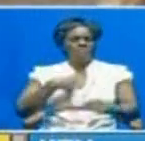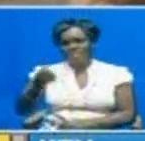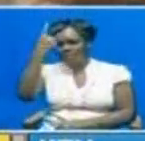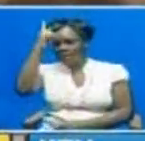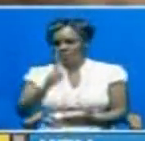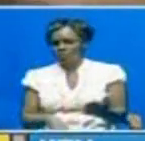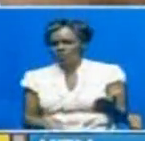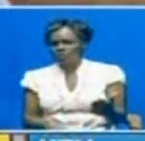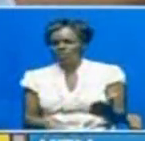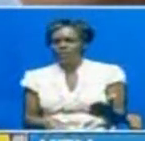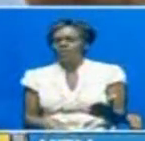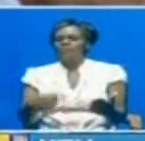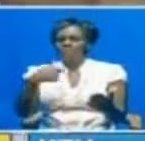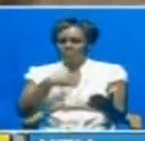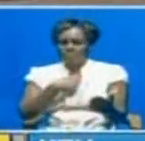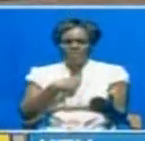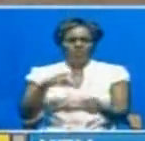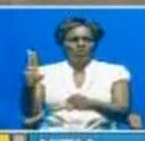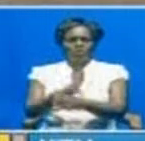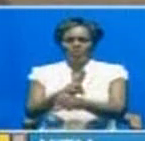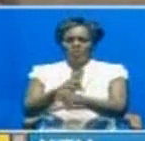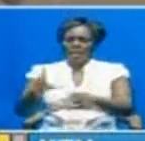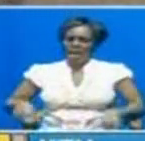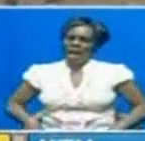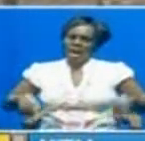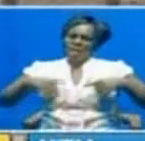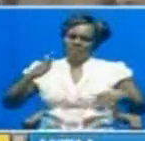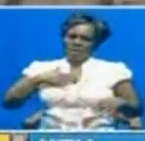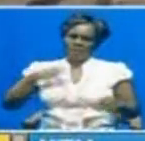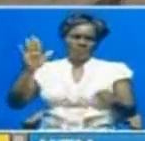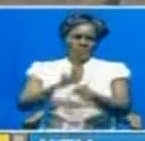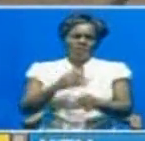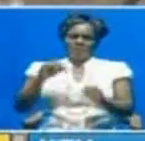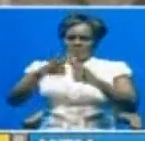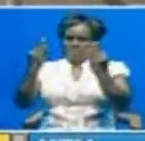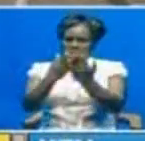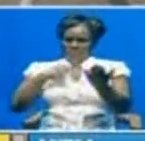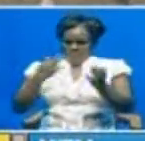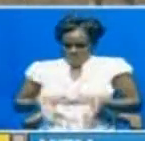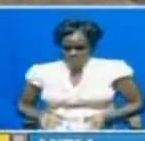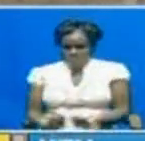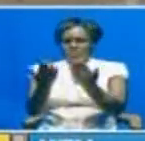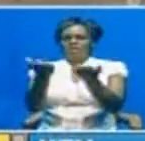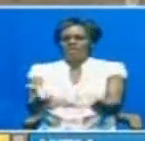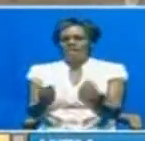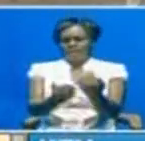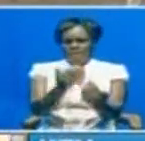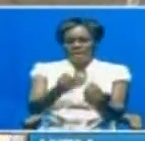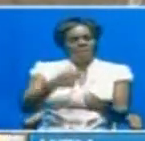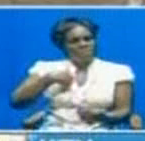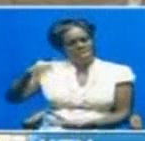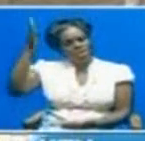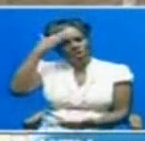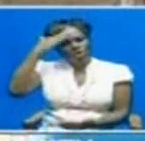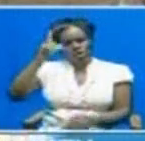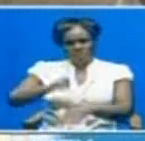realized that I will be spending most of my life here. My family is born and bred in this country. This is the country I've known in